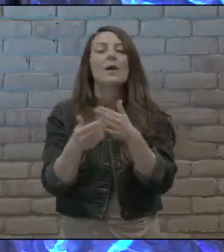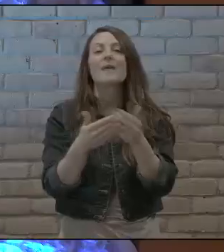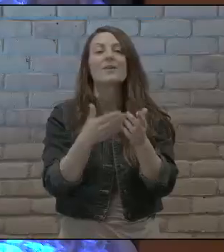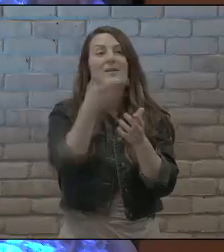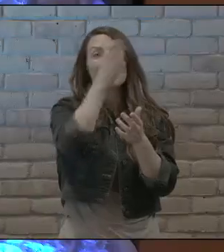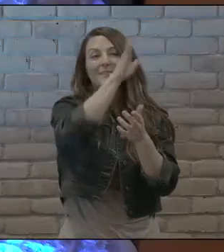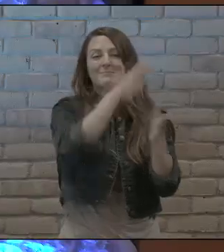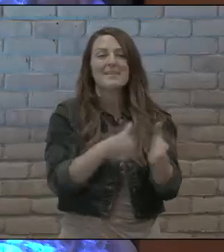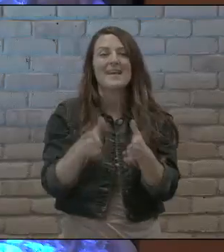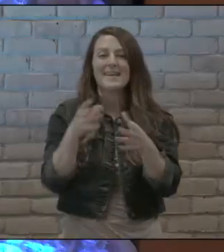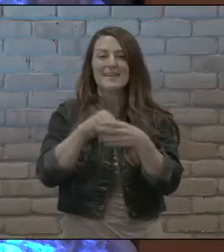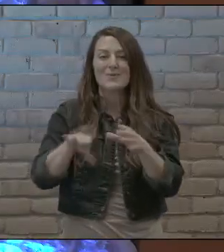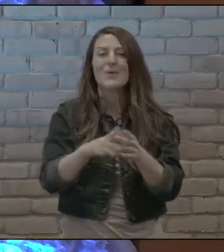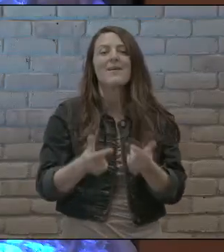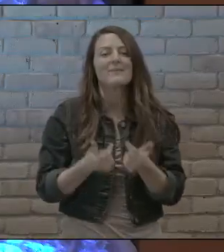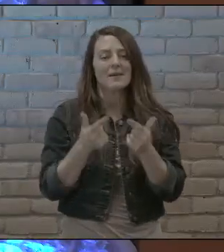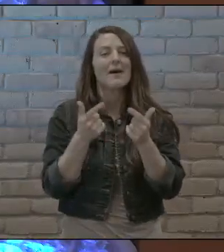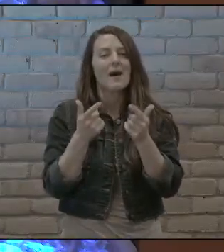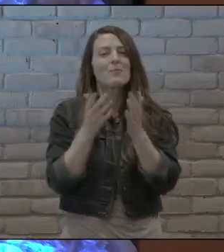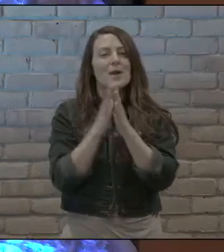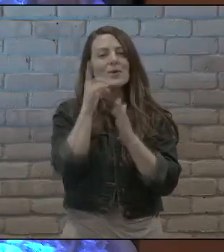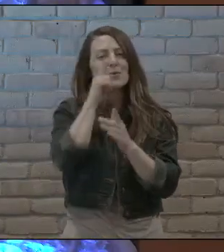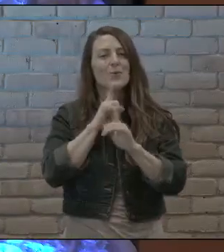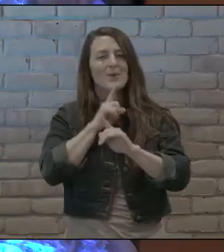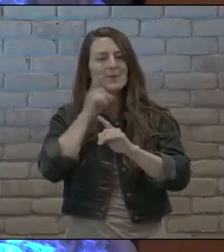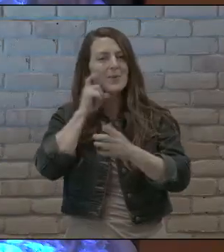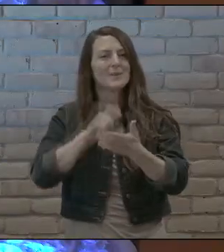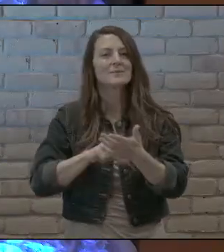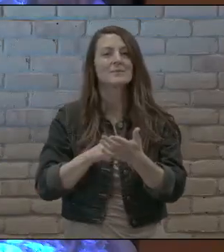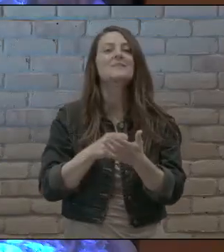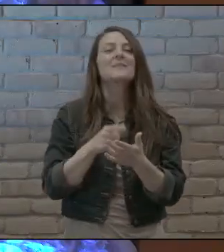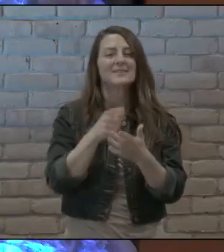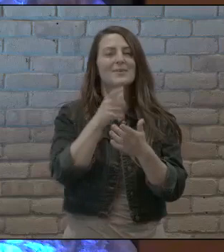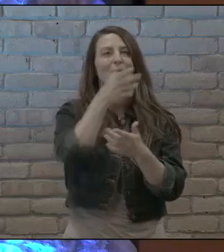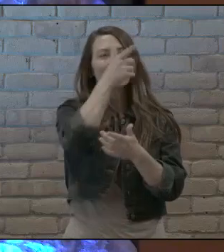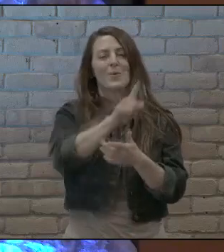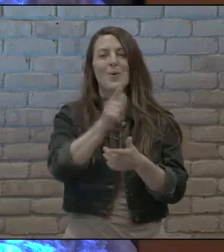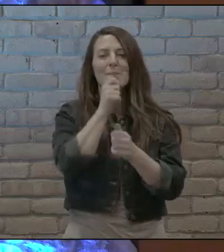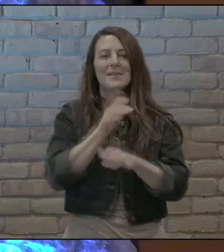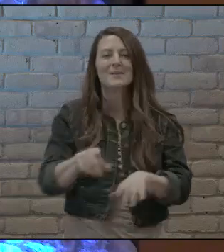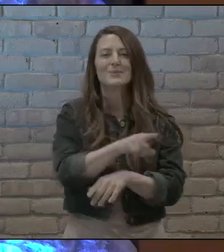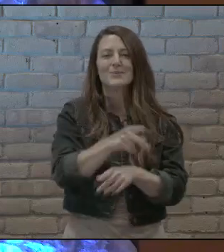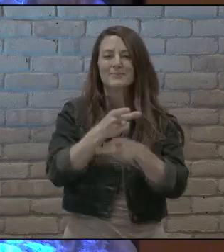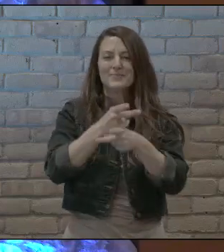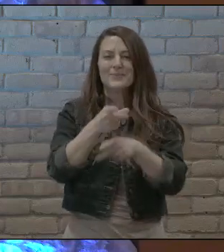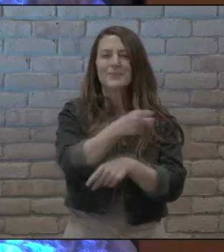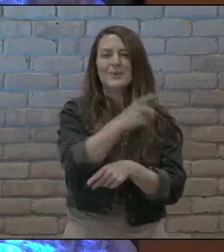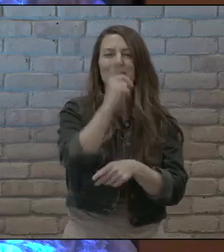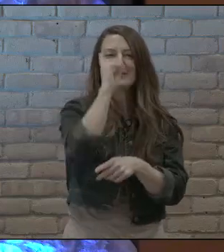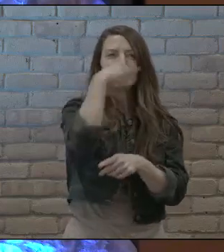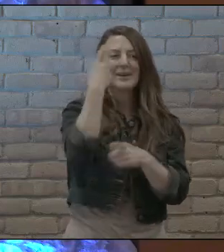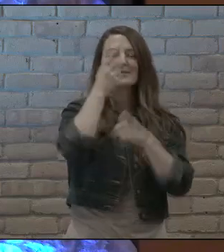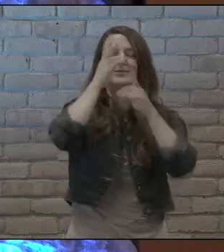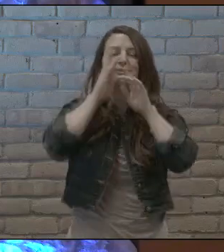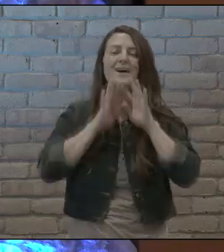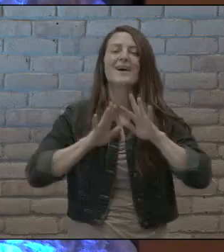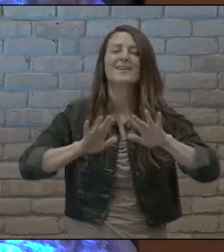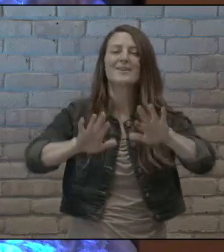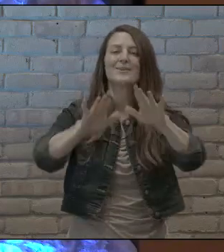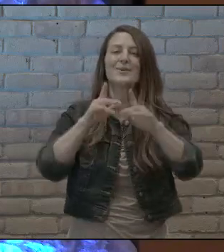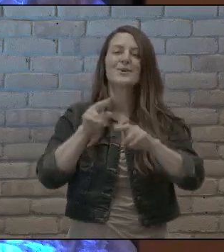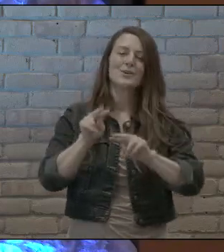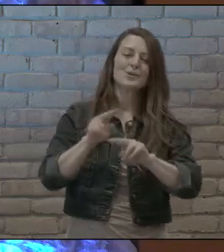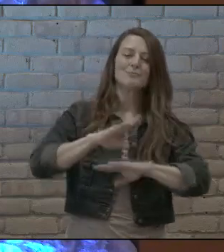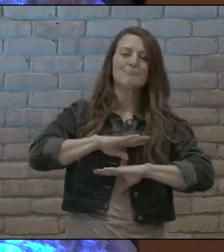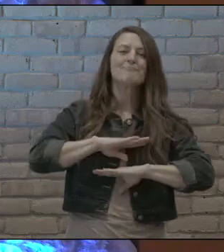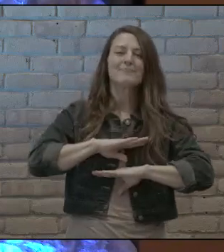it. Go with the blessing of the Lord. The Lord bless you and keep you. The Lord make his face shine upon you and be gracious to you. The Lord look upon you